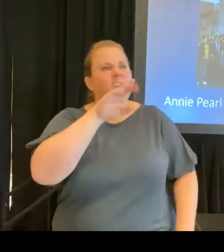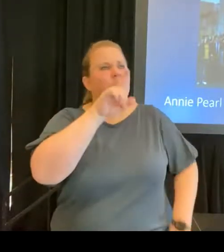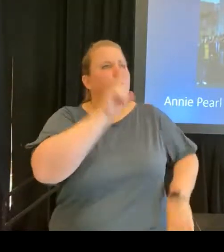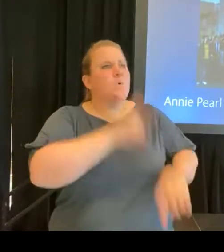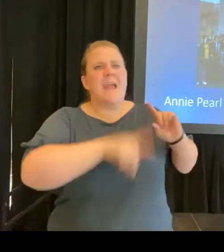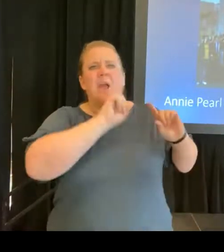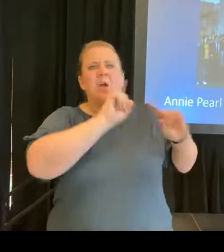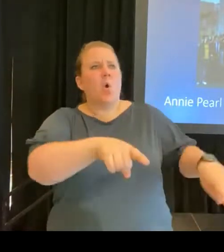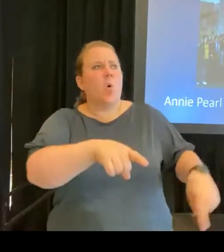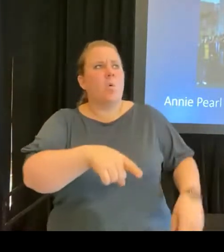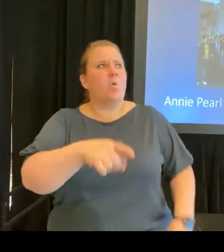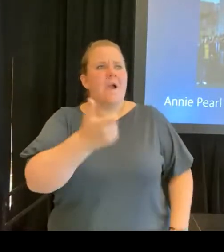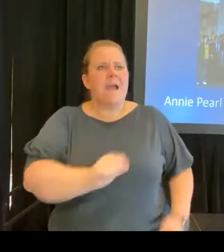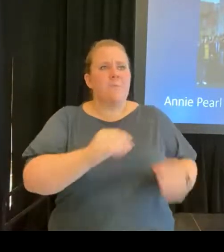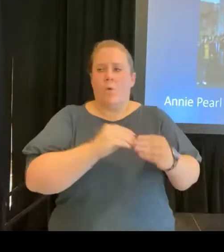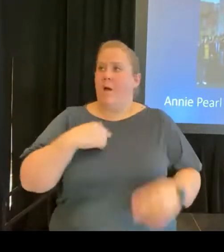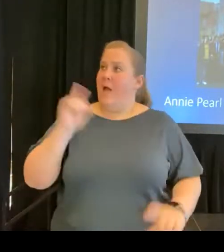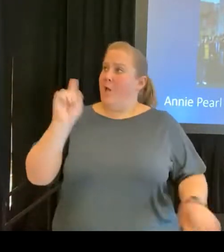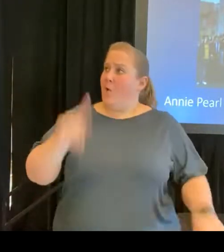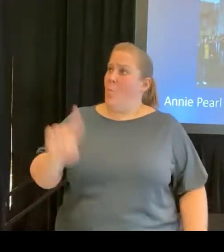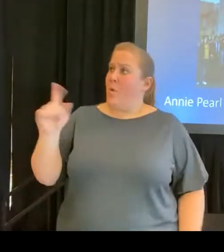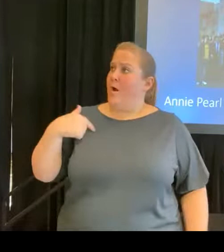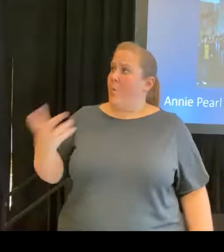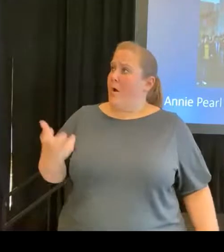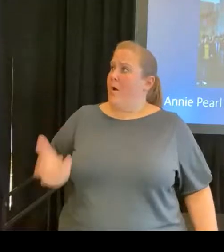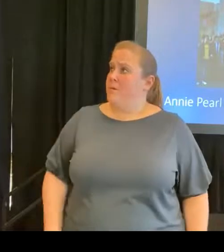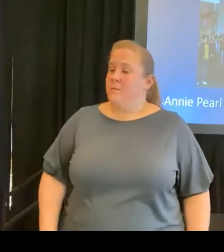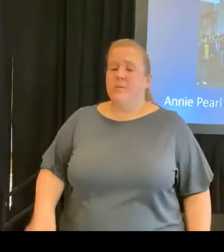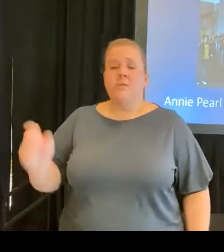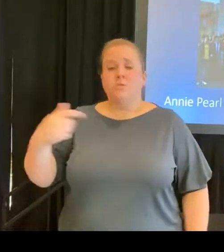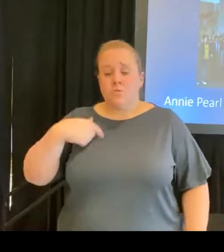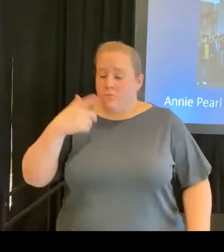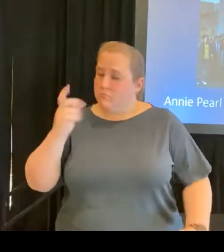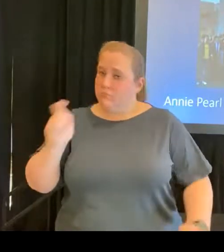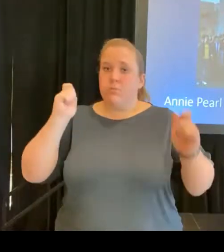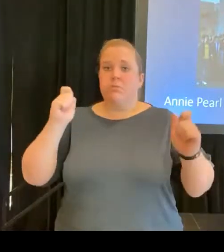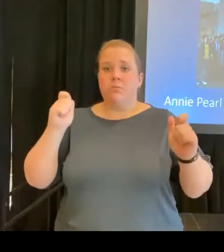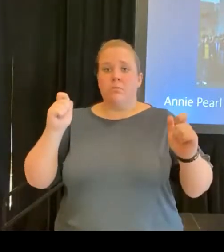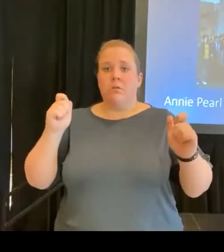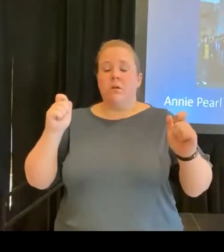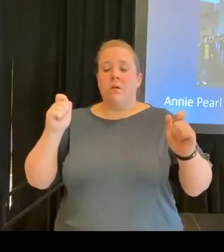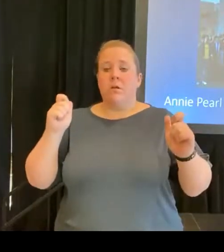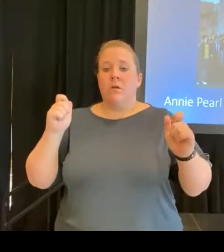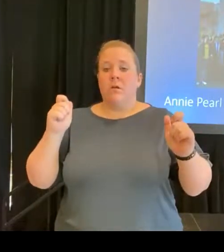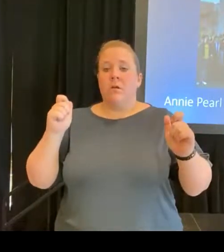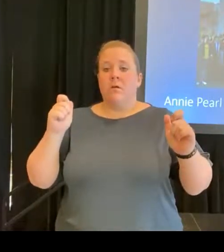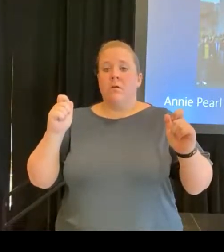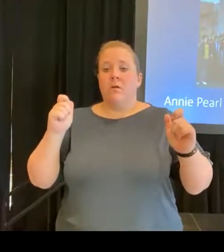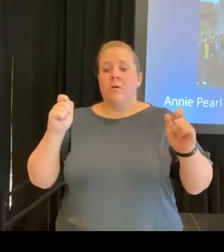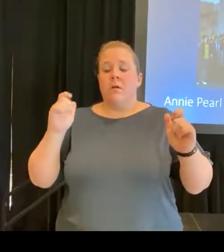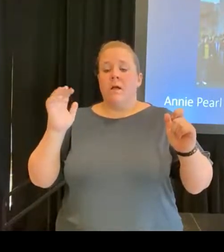go any further. I said, I can go where I want to go. So all of a sudden,